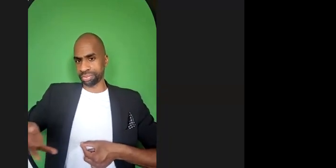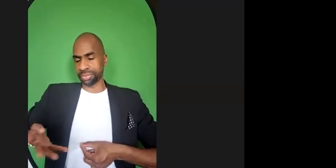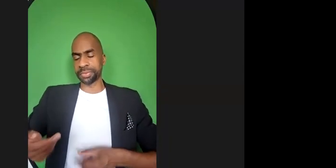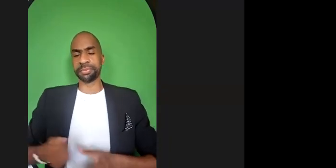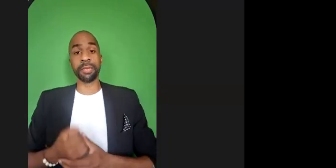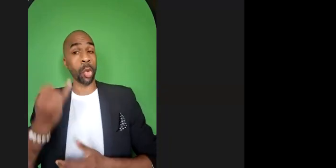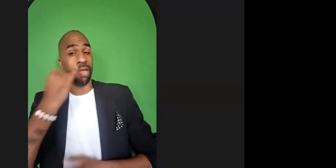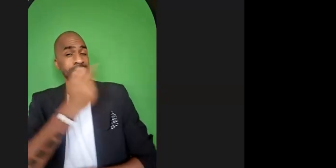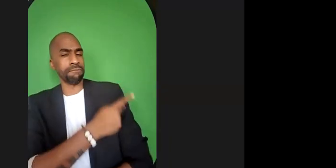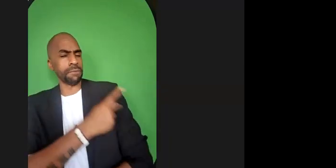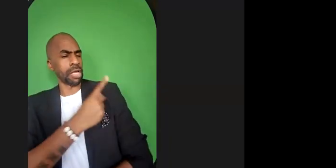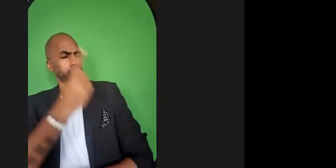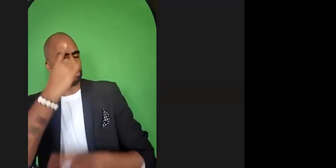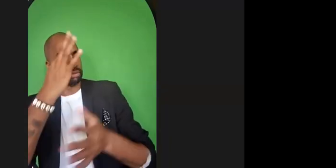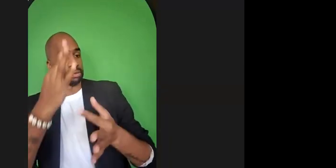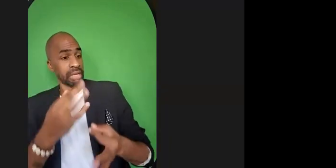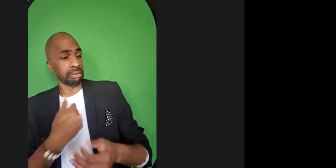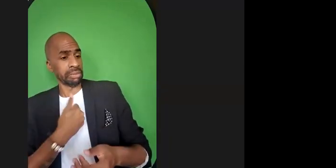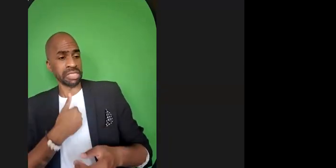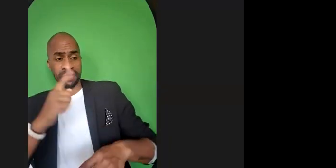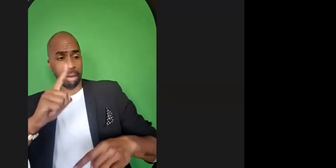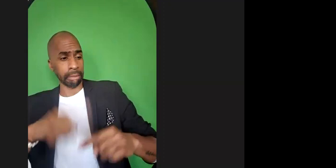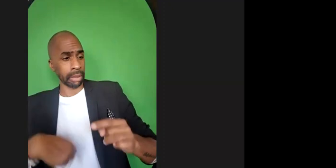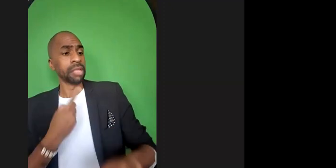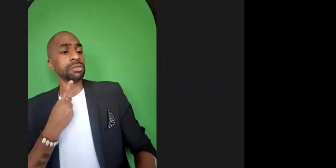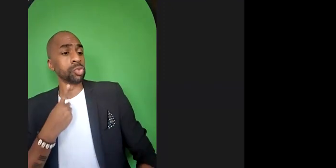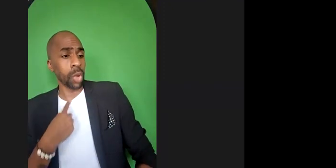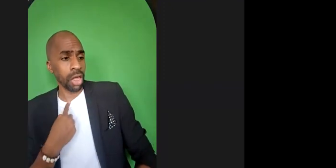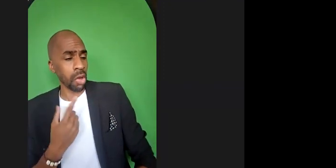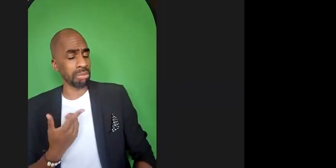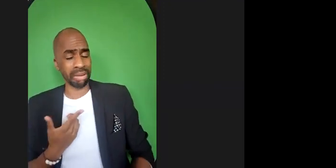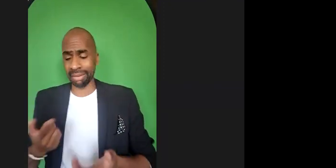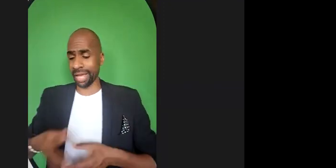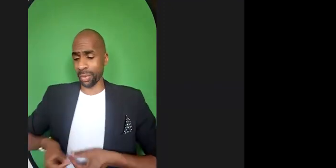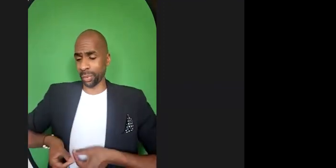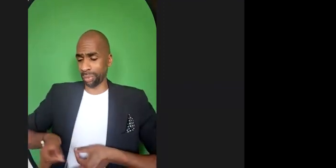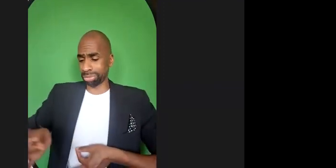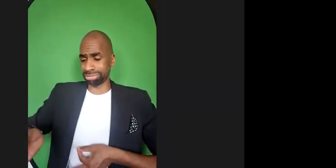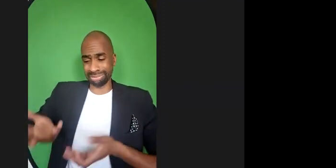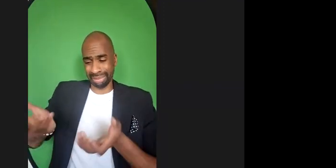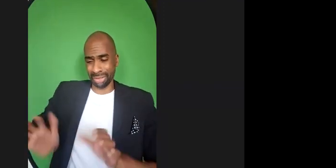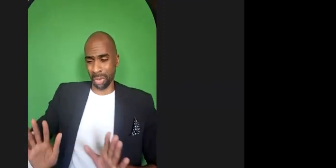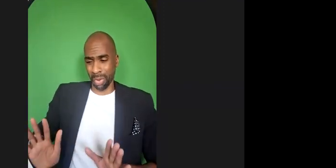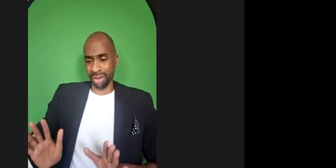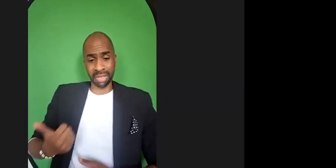want a feeding tube, I will just stop eating and drinking? Is mm-hmm. that something you've seen in your practice?